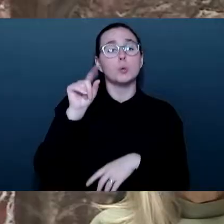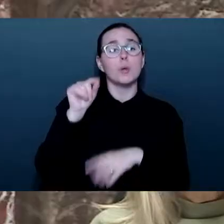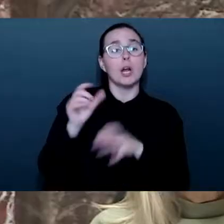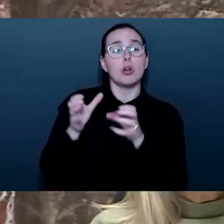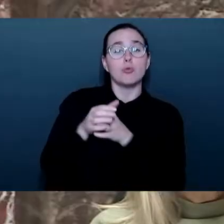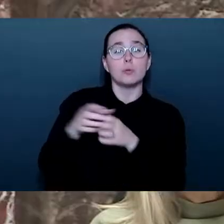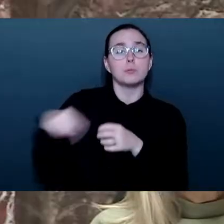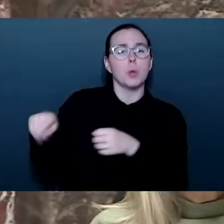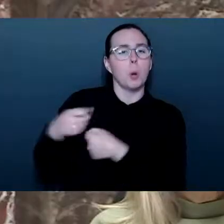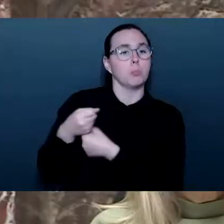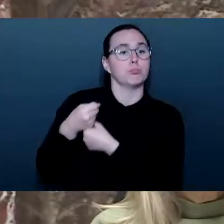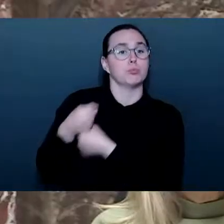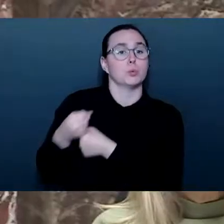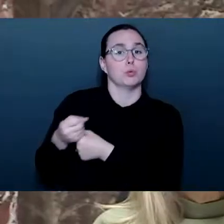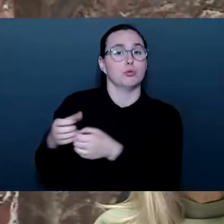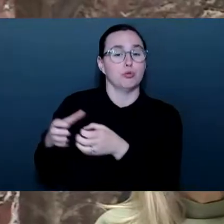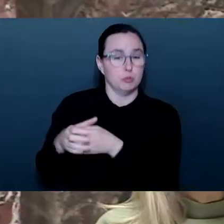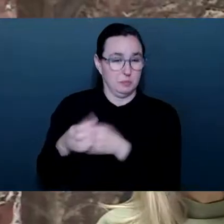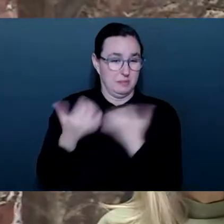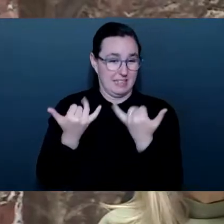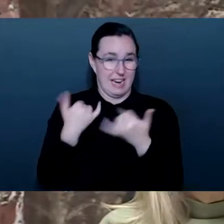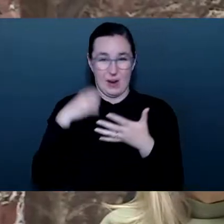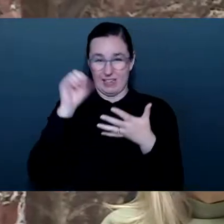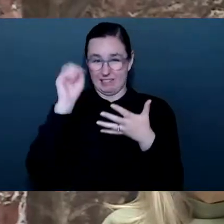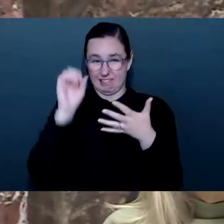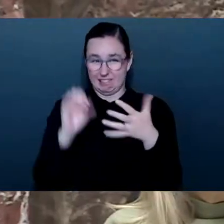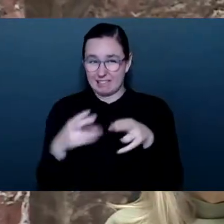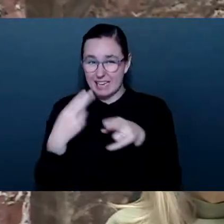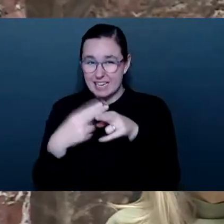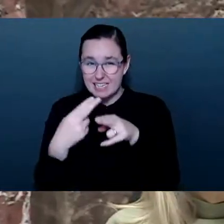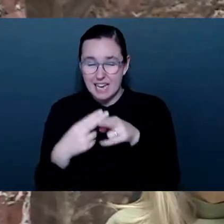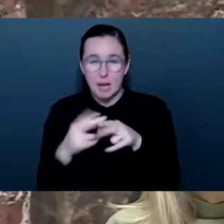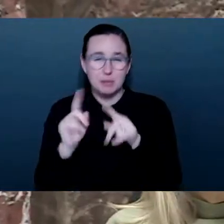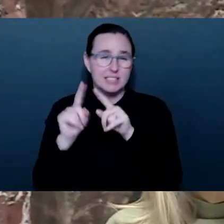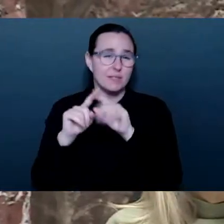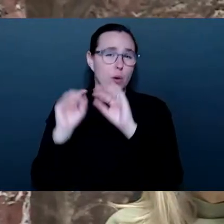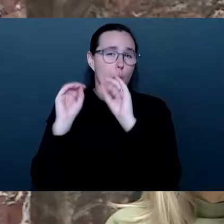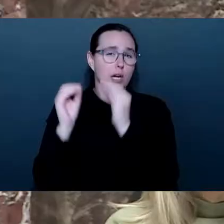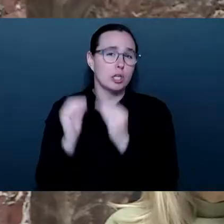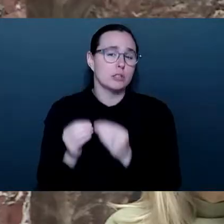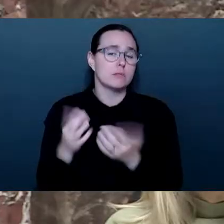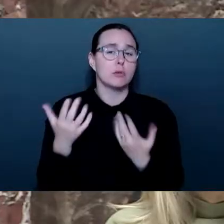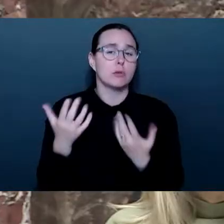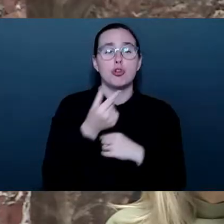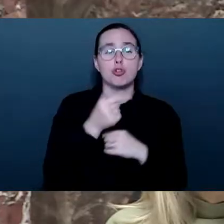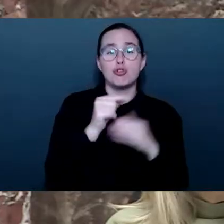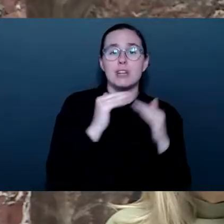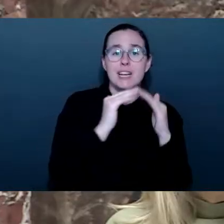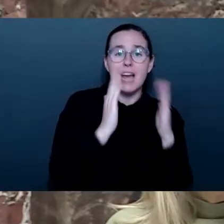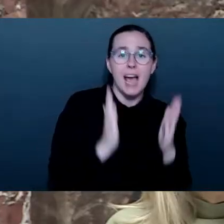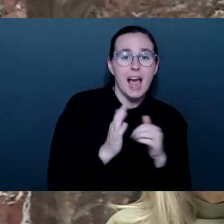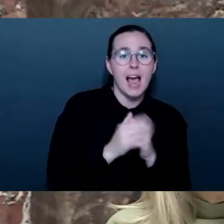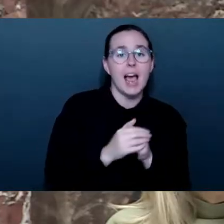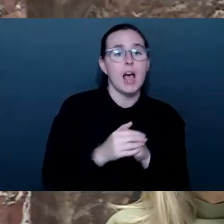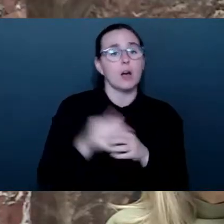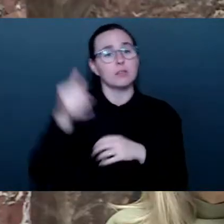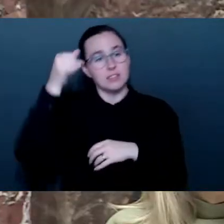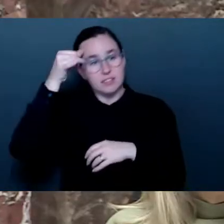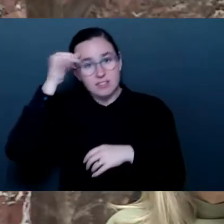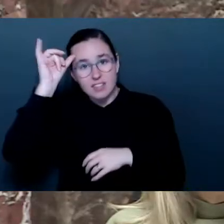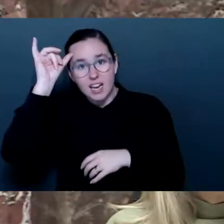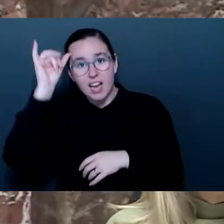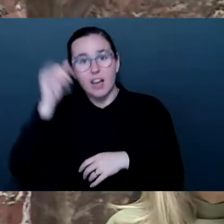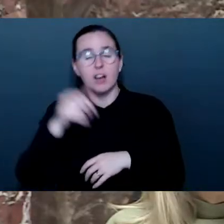greenhouse growers, BC potato and vegetable growers, BC cattlemen's, BC pork producers, Organic BC, BC